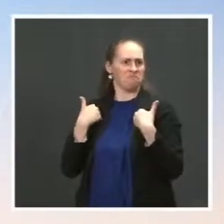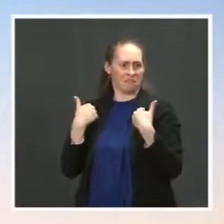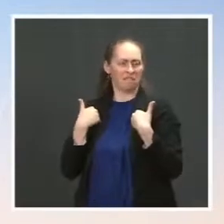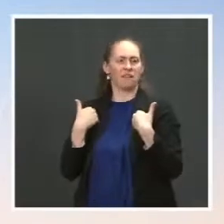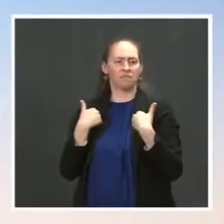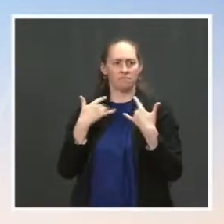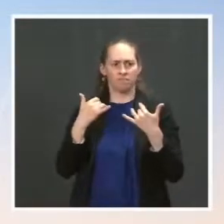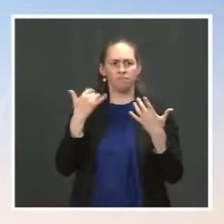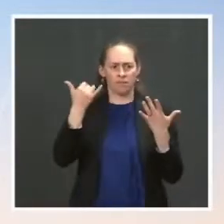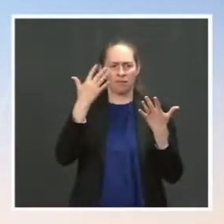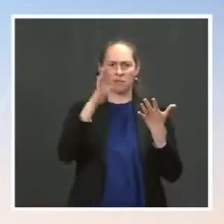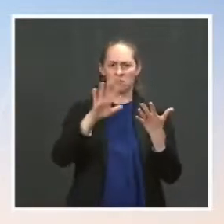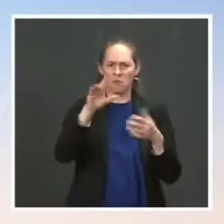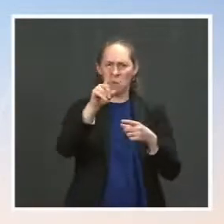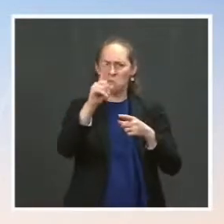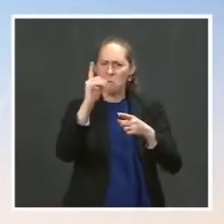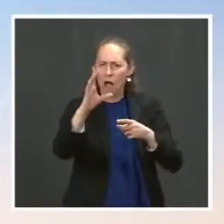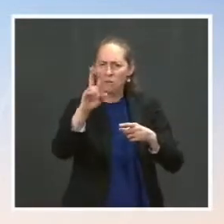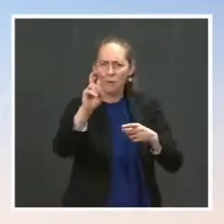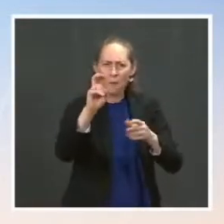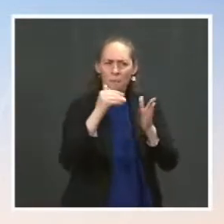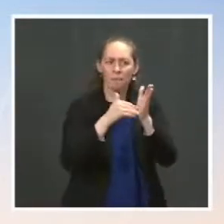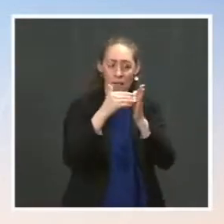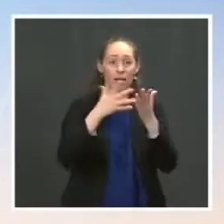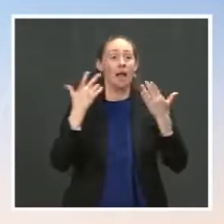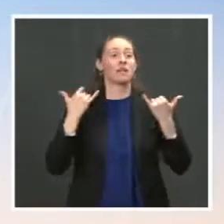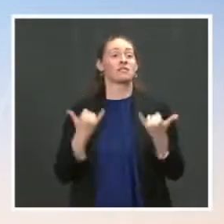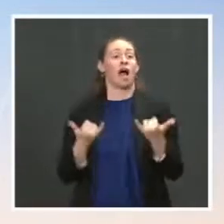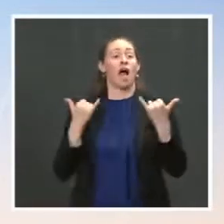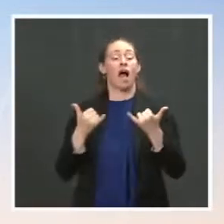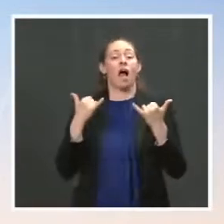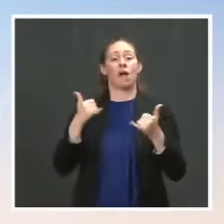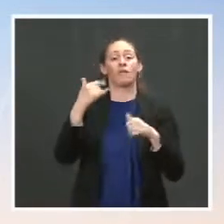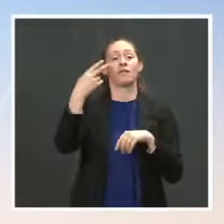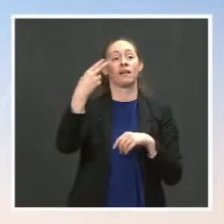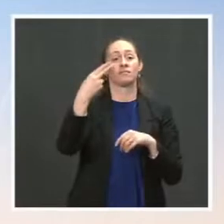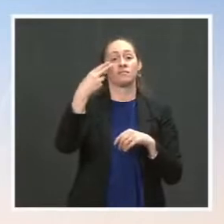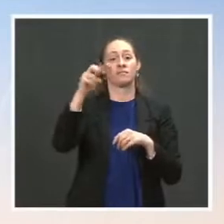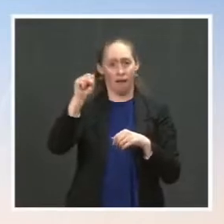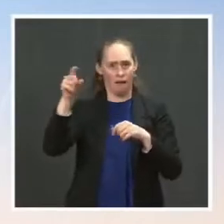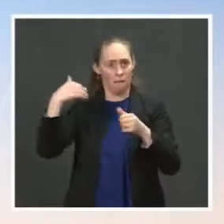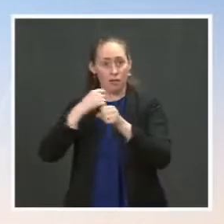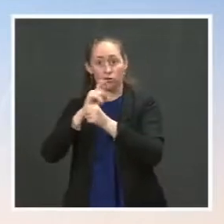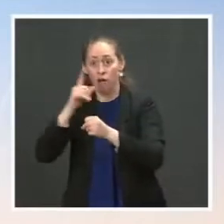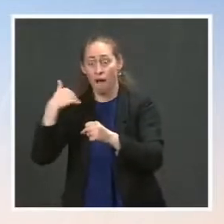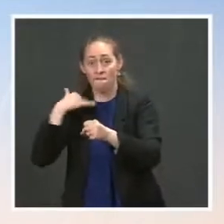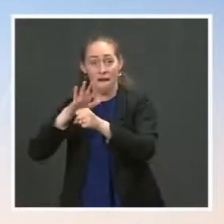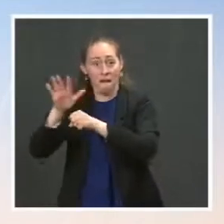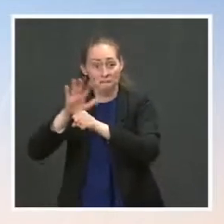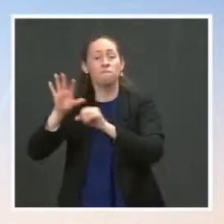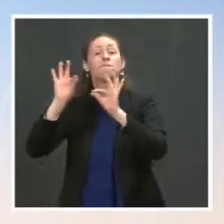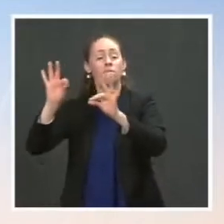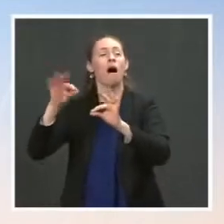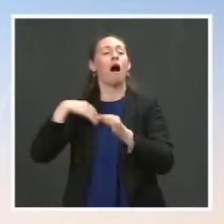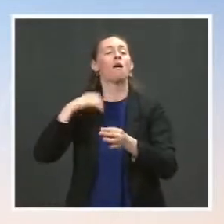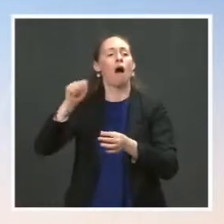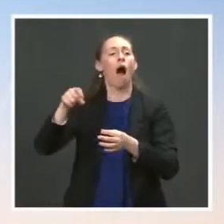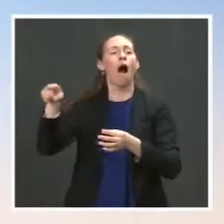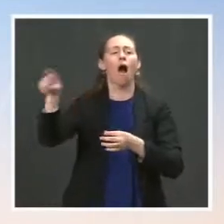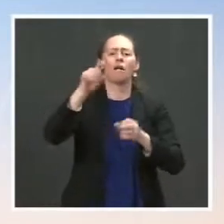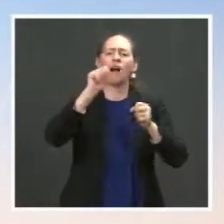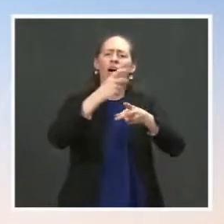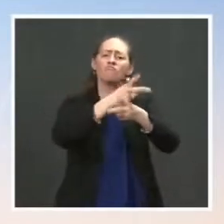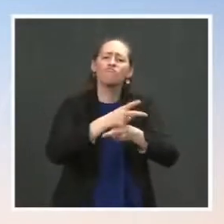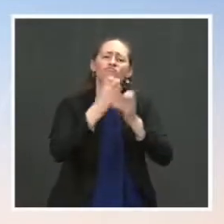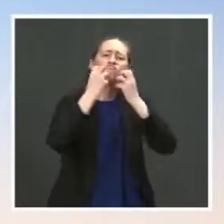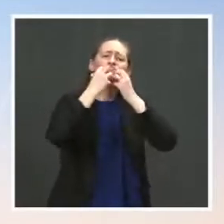ensuring HHS has the funds it needs now to safely and humanely care for children, which of course is resource intensive. We know